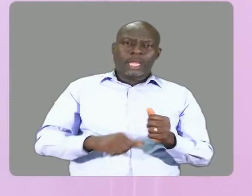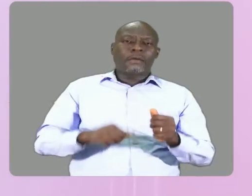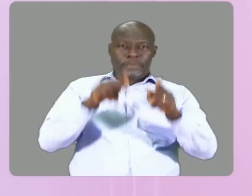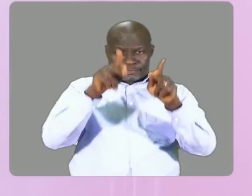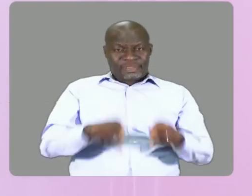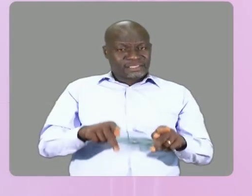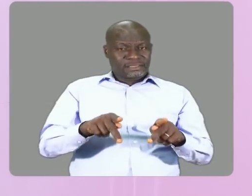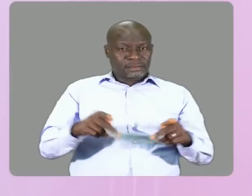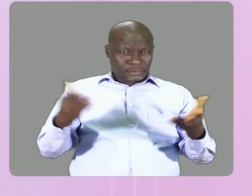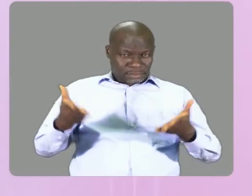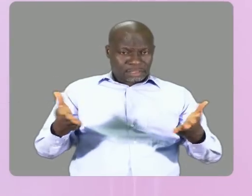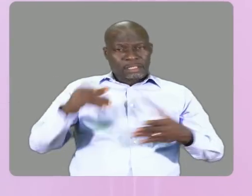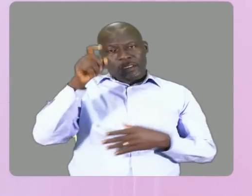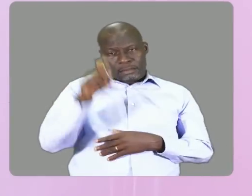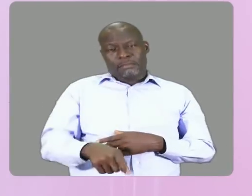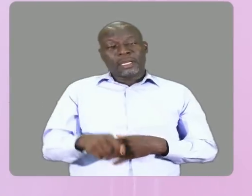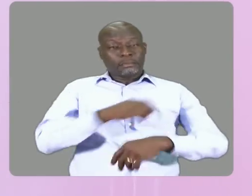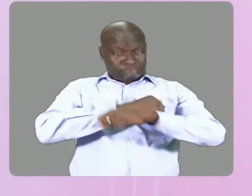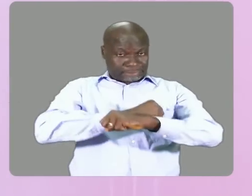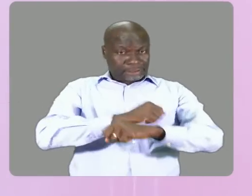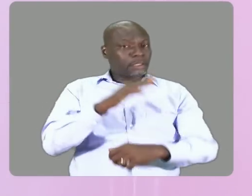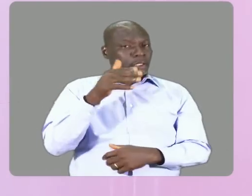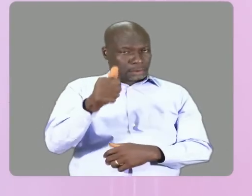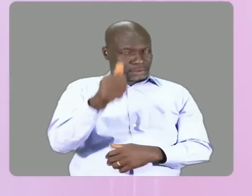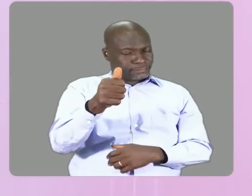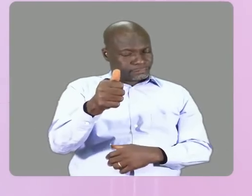awo iwiase no etwa se obo ho ban